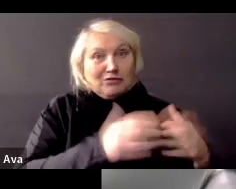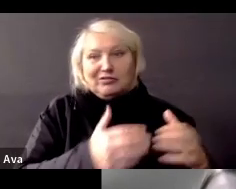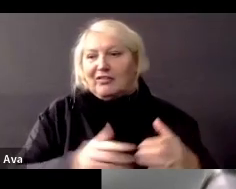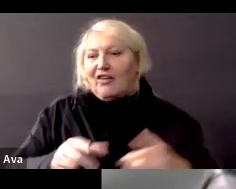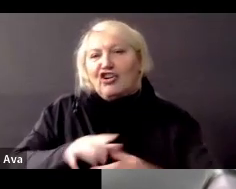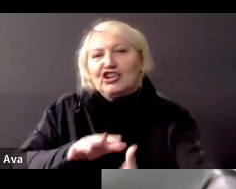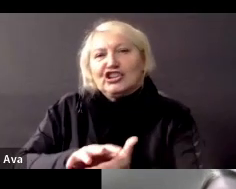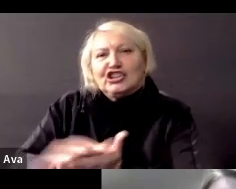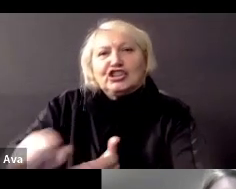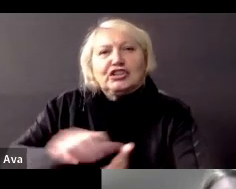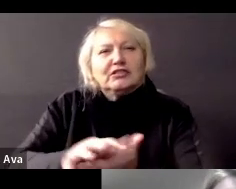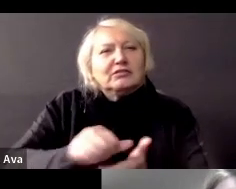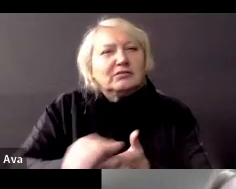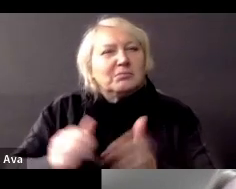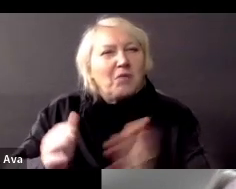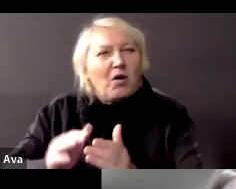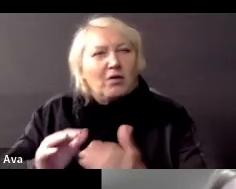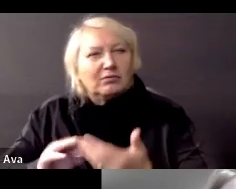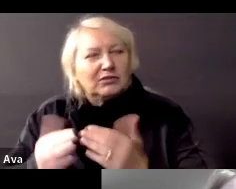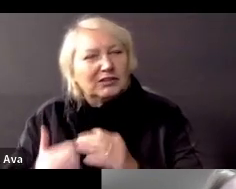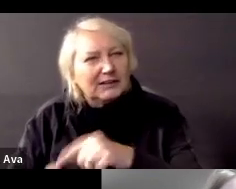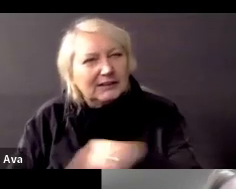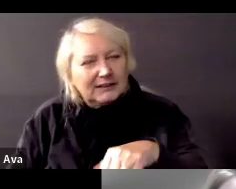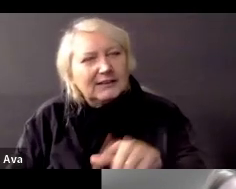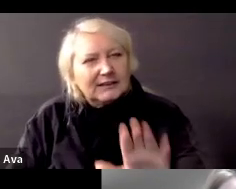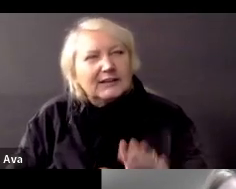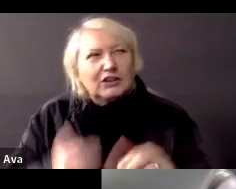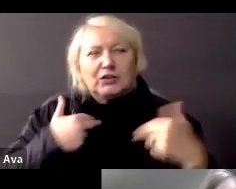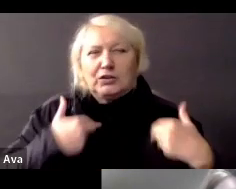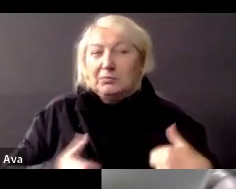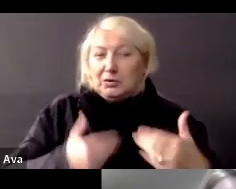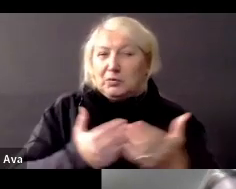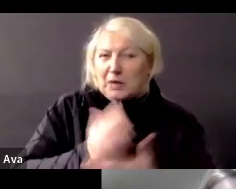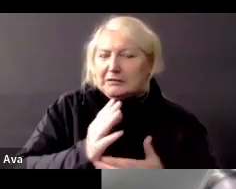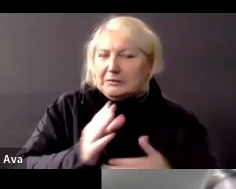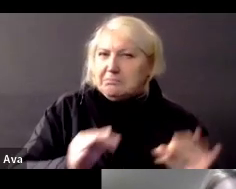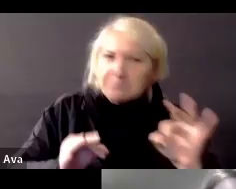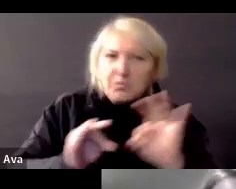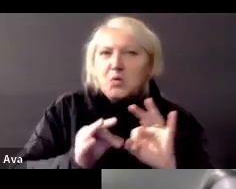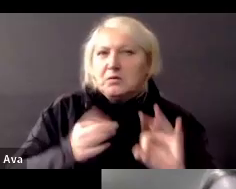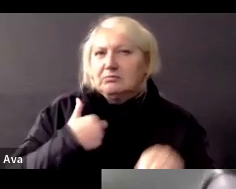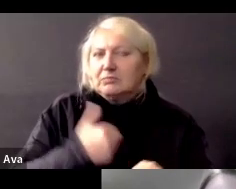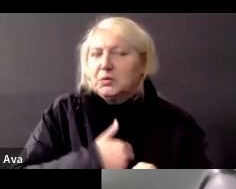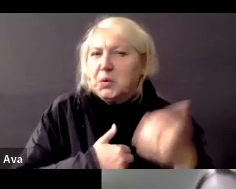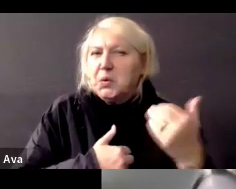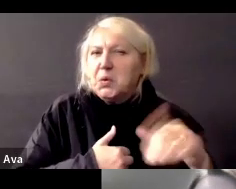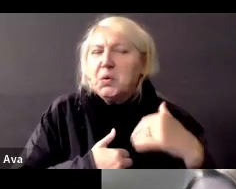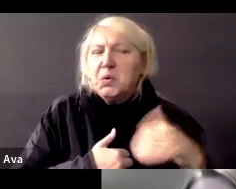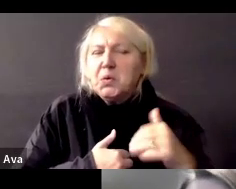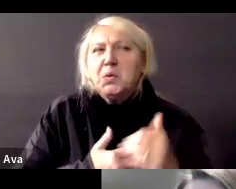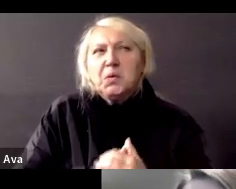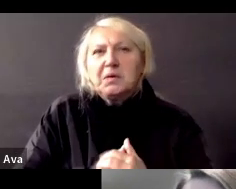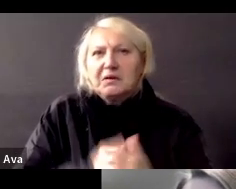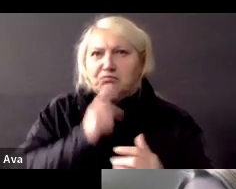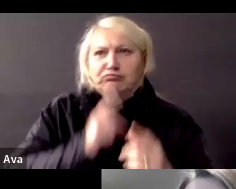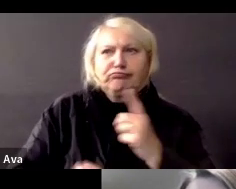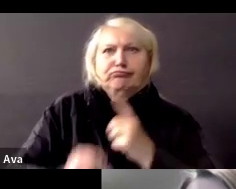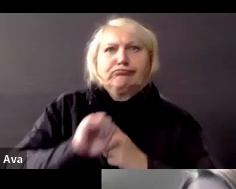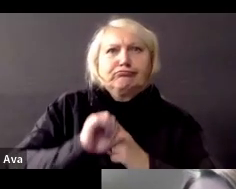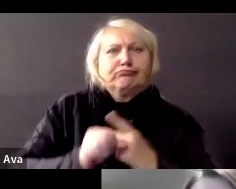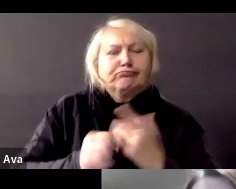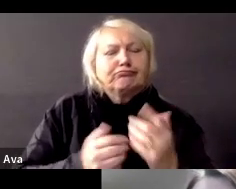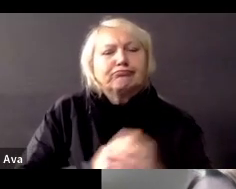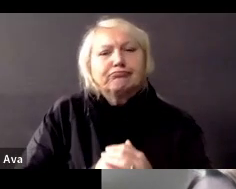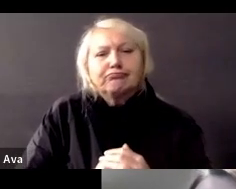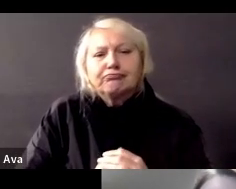lot to all of us. But of course, in this, the